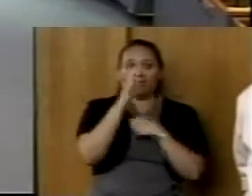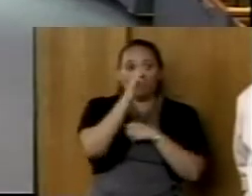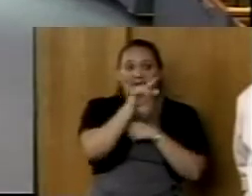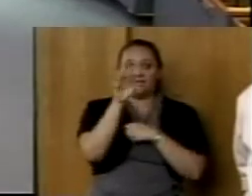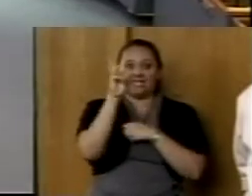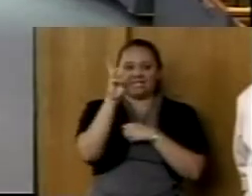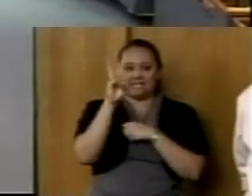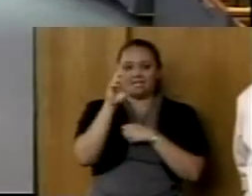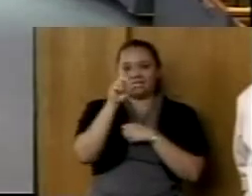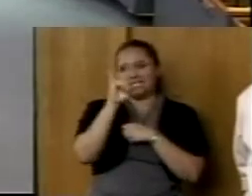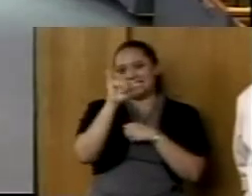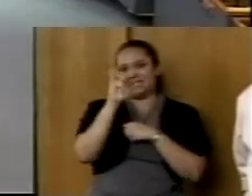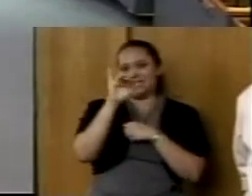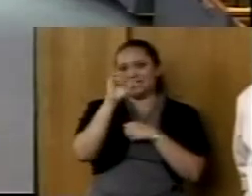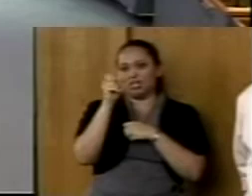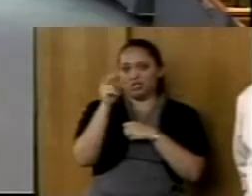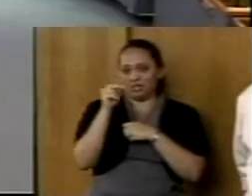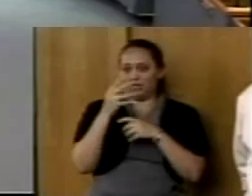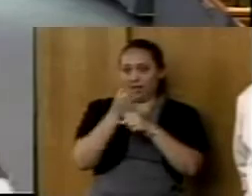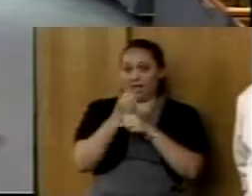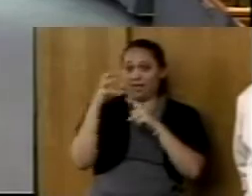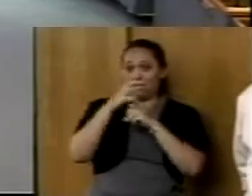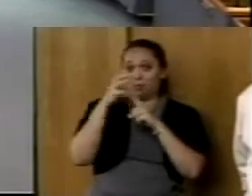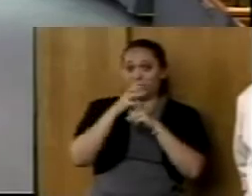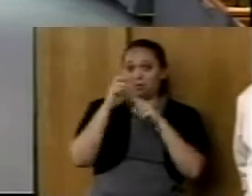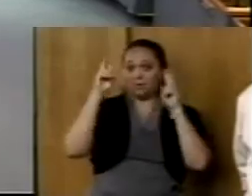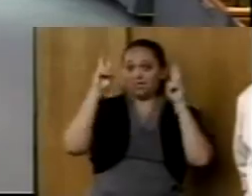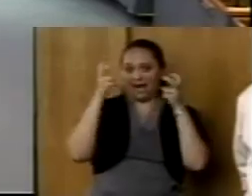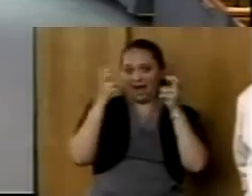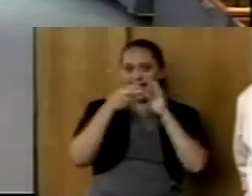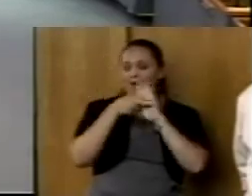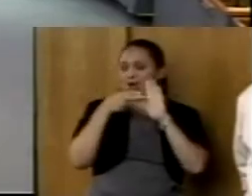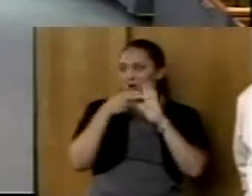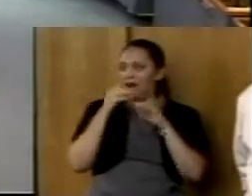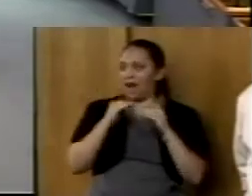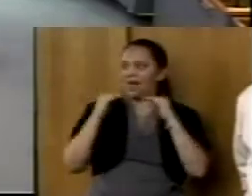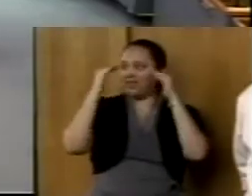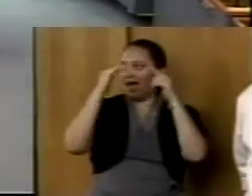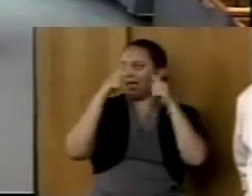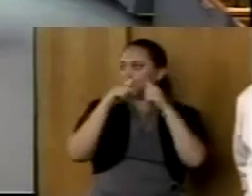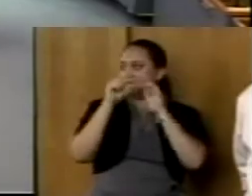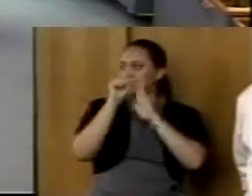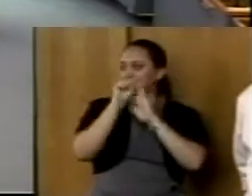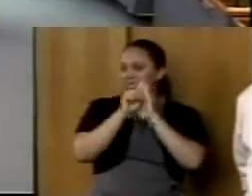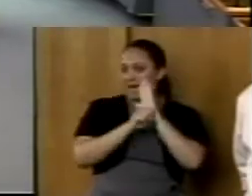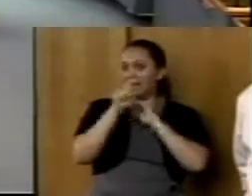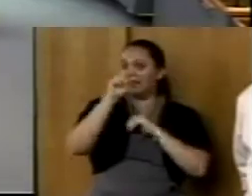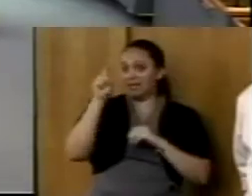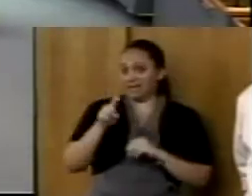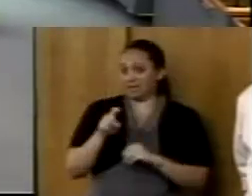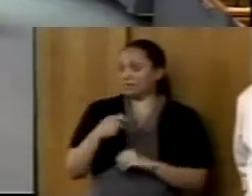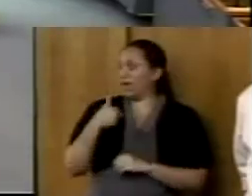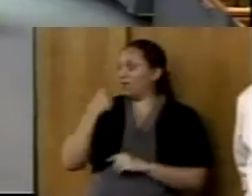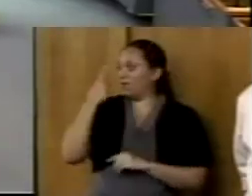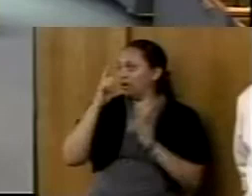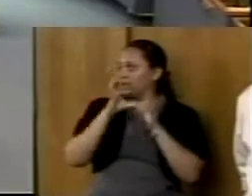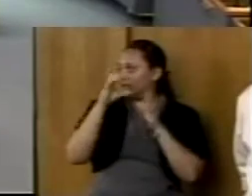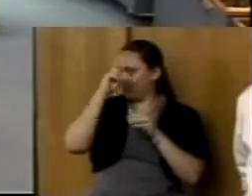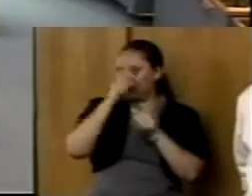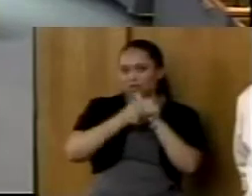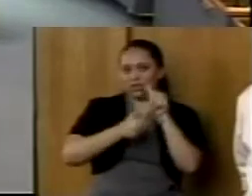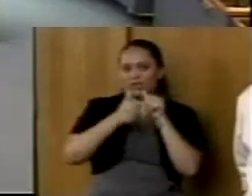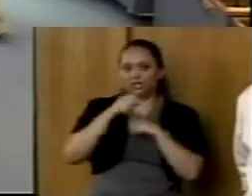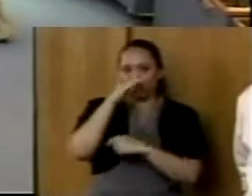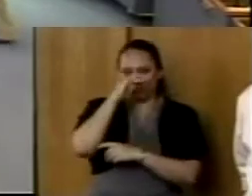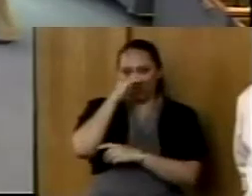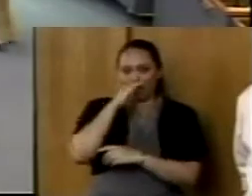the sectional championship title and advanced to the state of Texas. And this is signed by our superintendent, and we have one certificate for each child. All the way